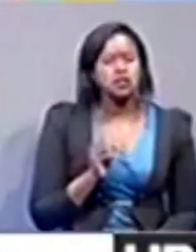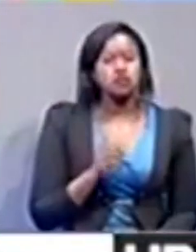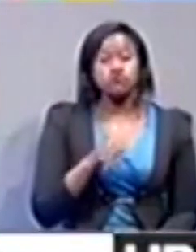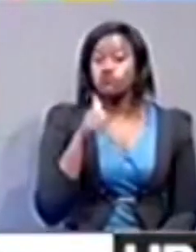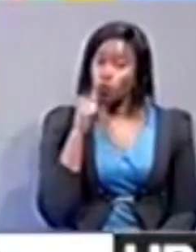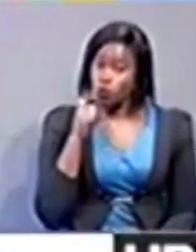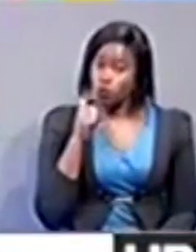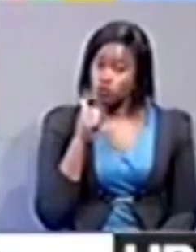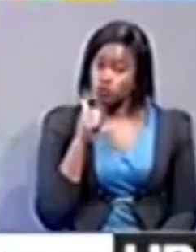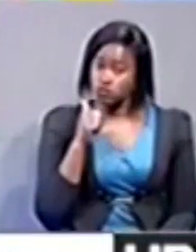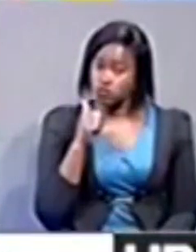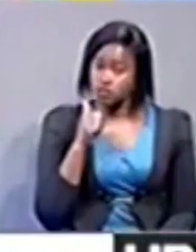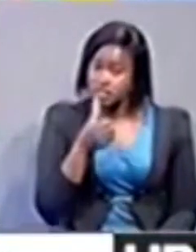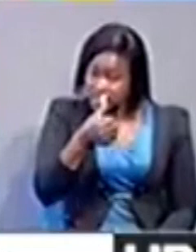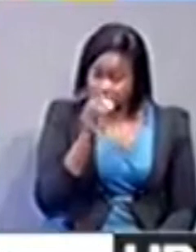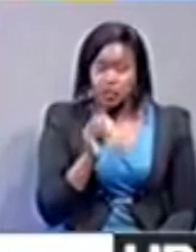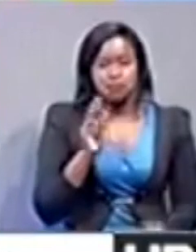yesterday.